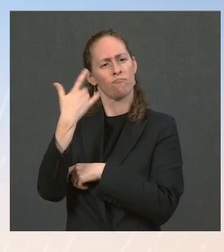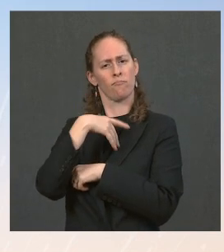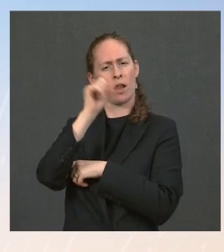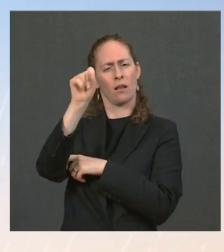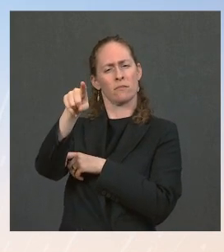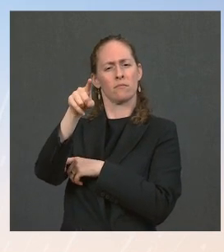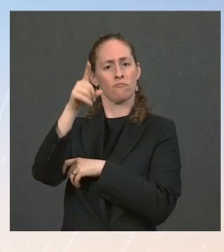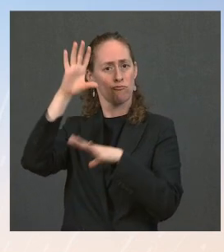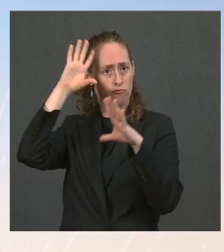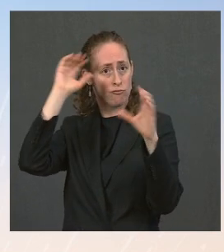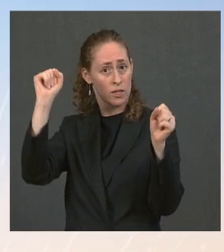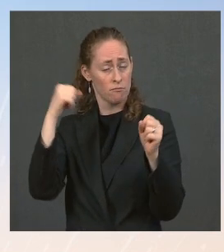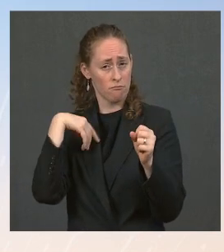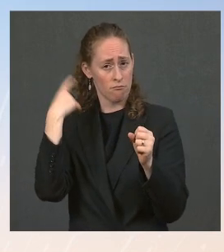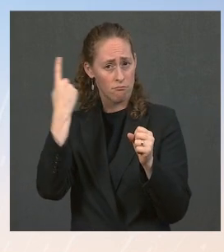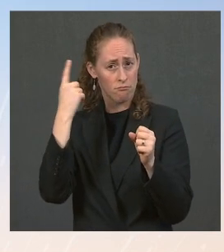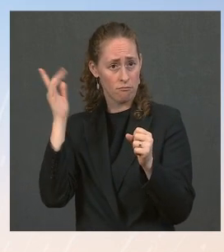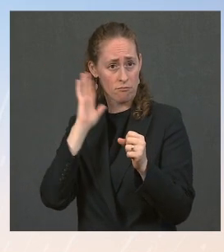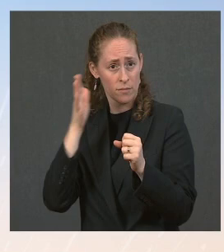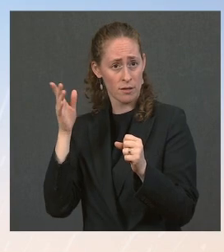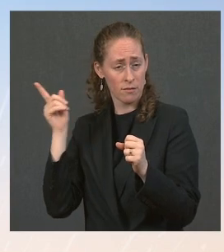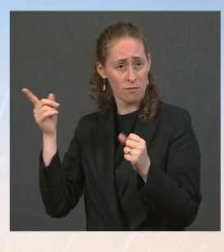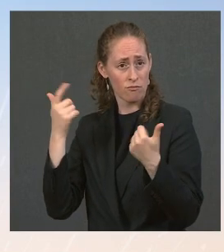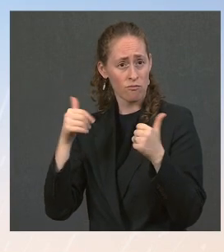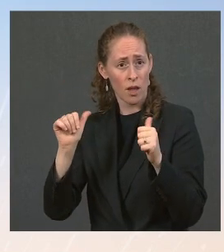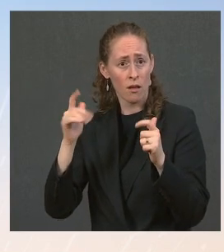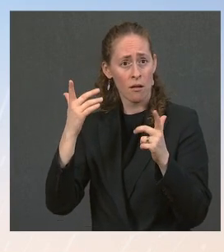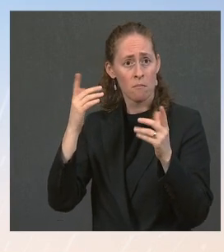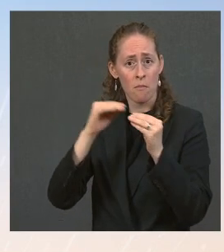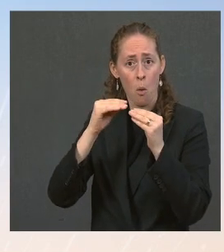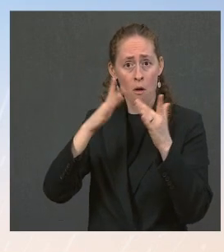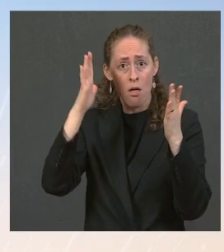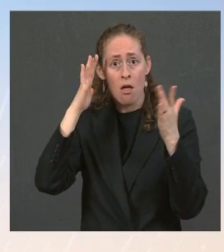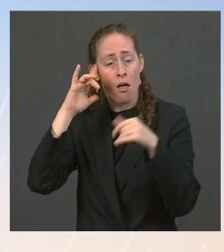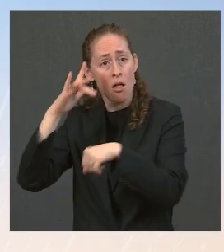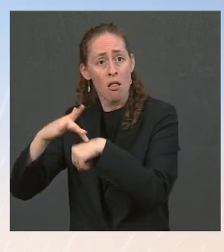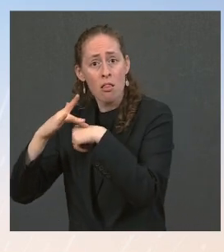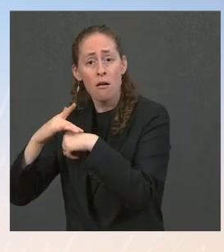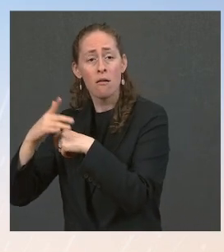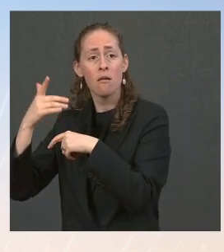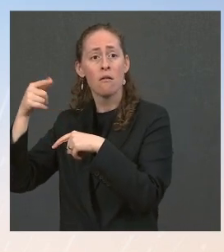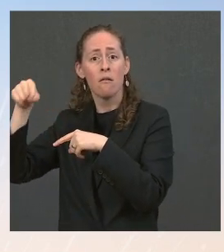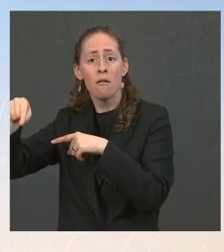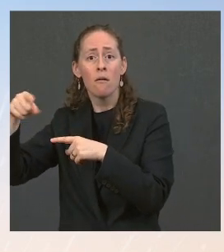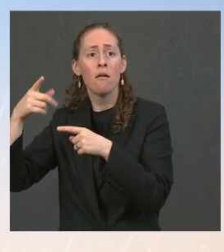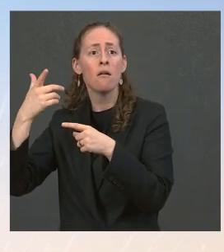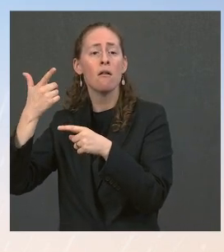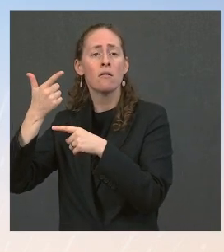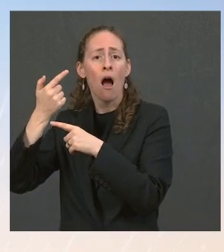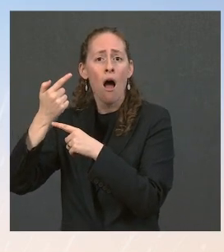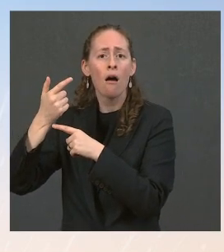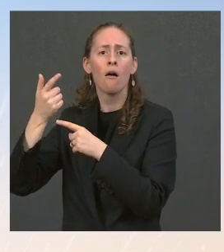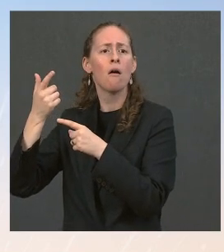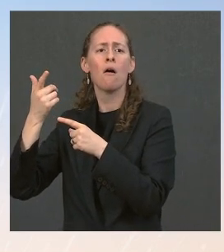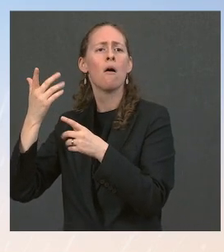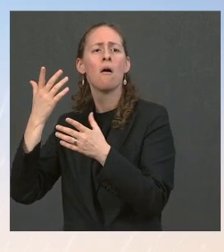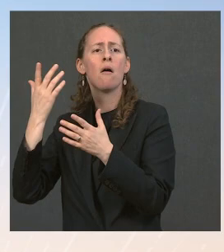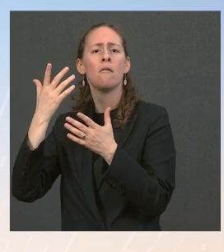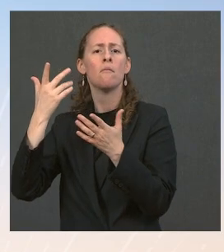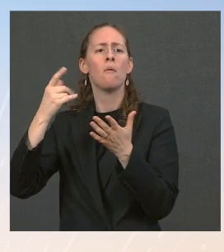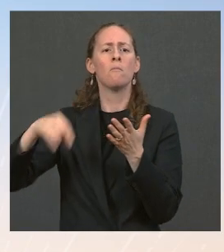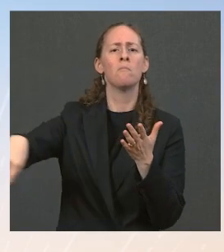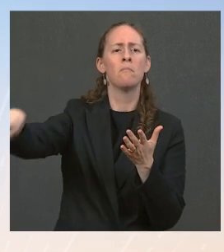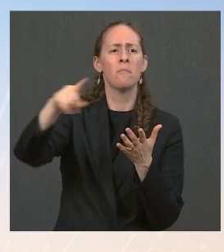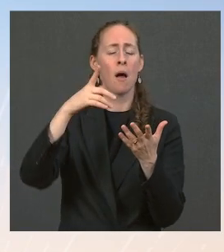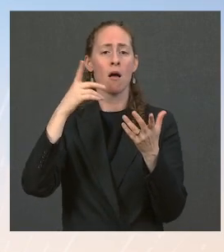put less, sometimes, concentration on guns, ammunition, and border patrols, and also put people in place that can help push the process